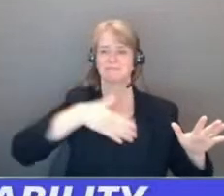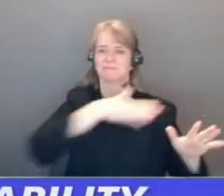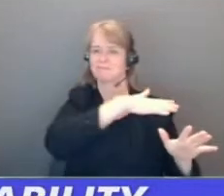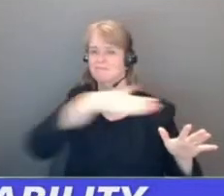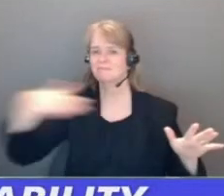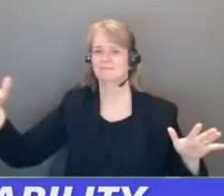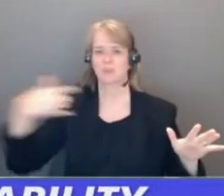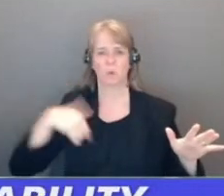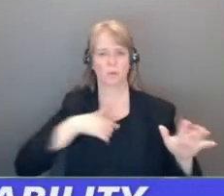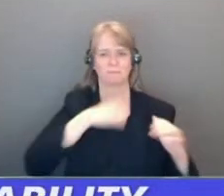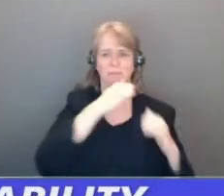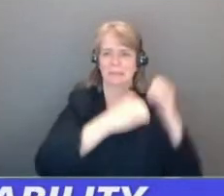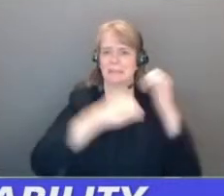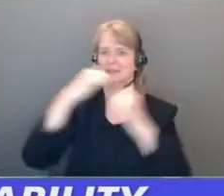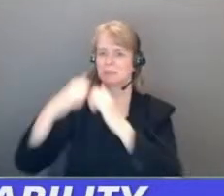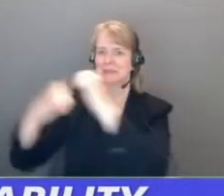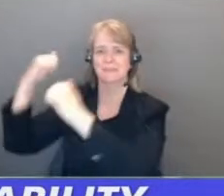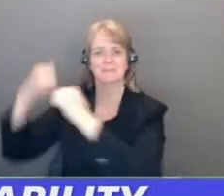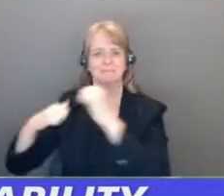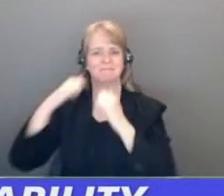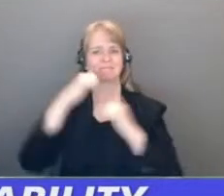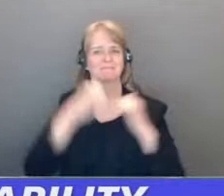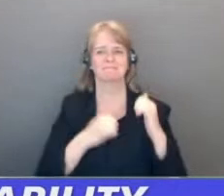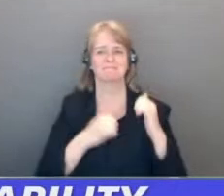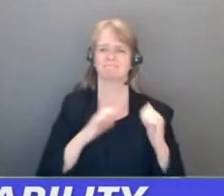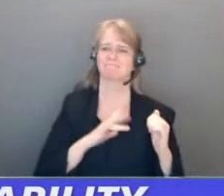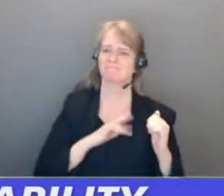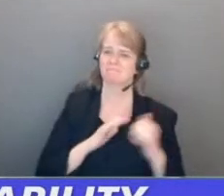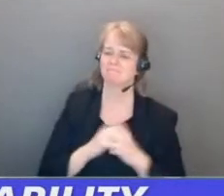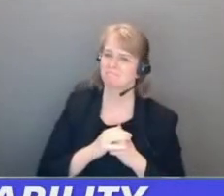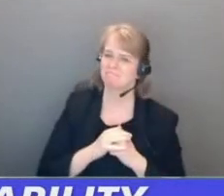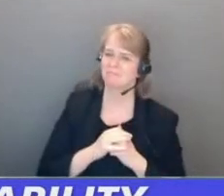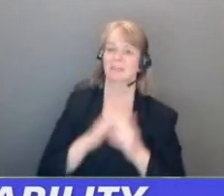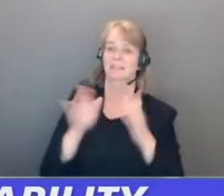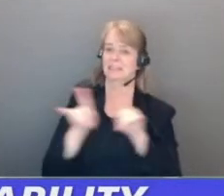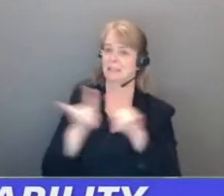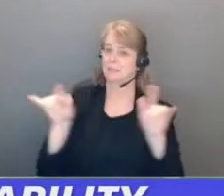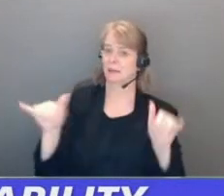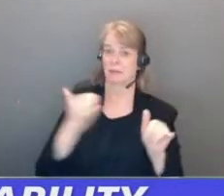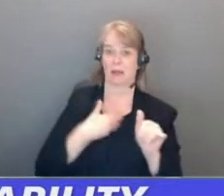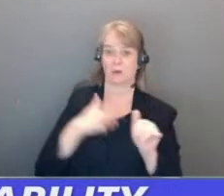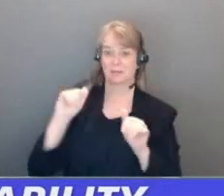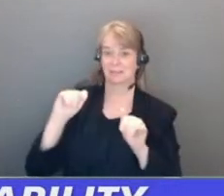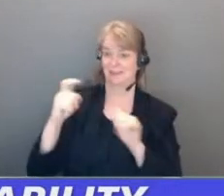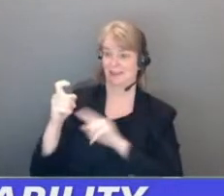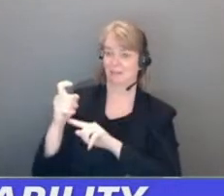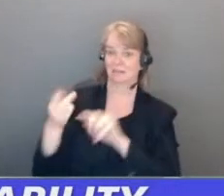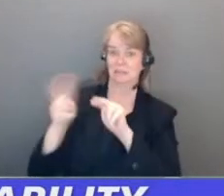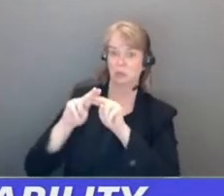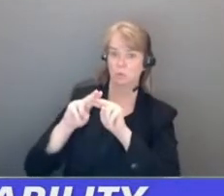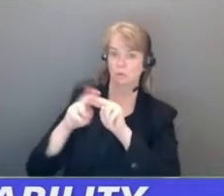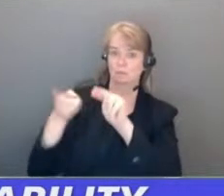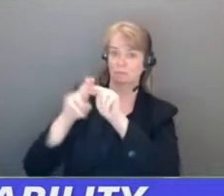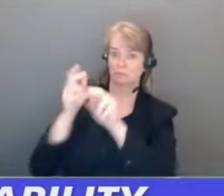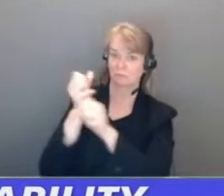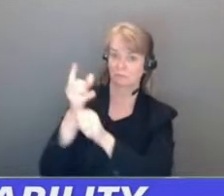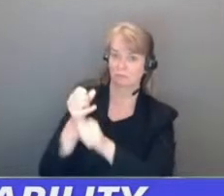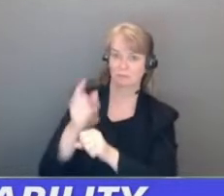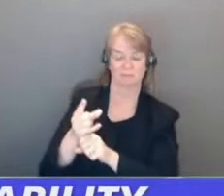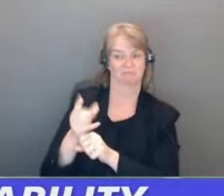kept tax rises down to 1.5, 2.5% over the past 12